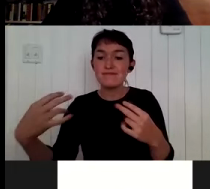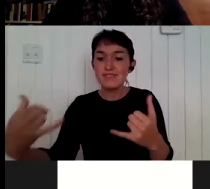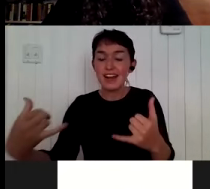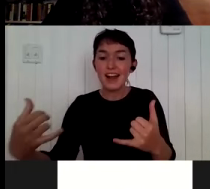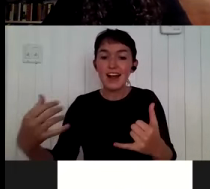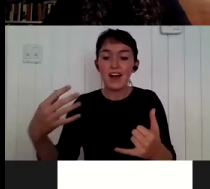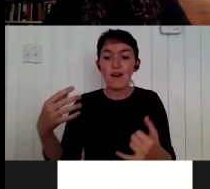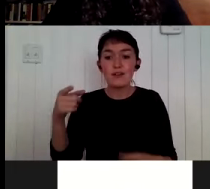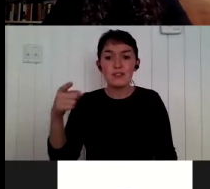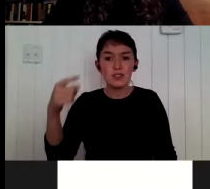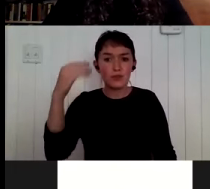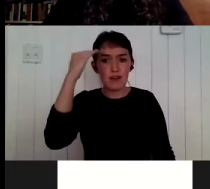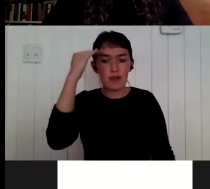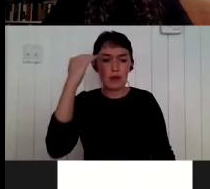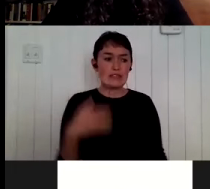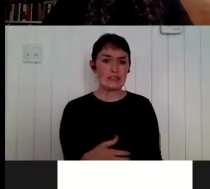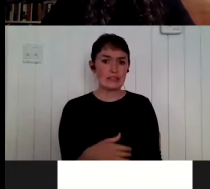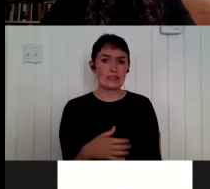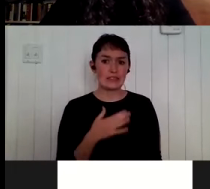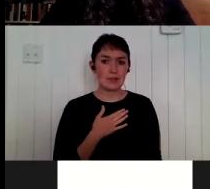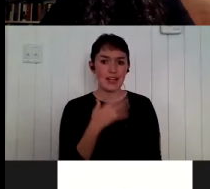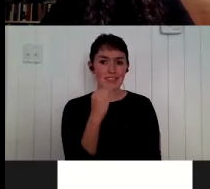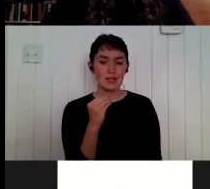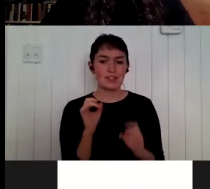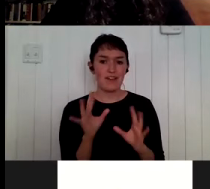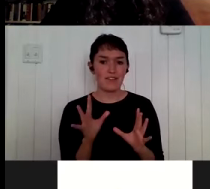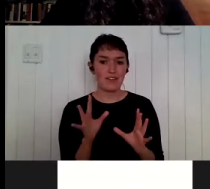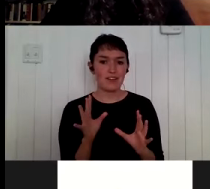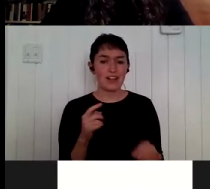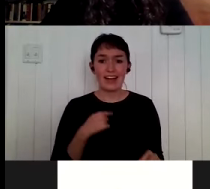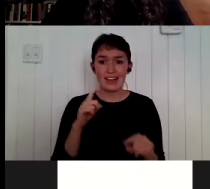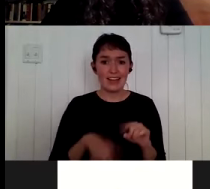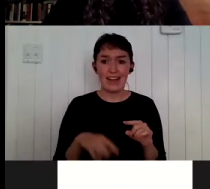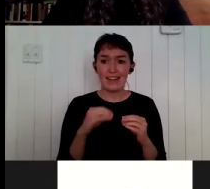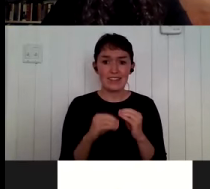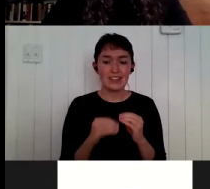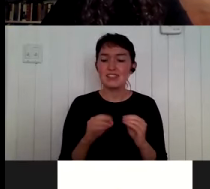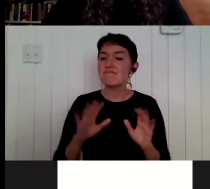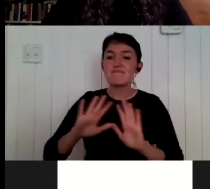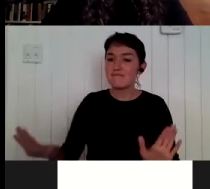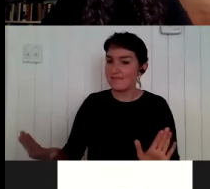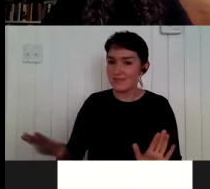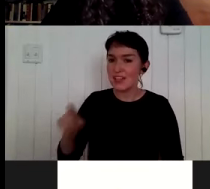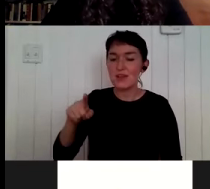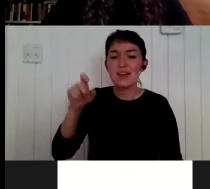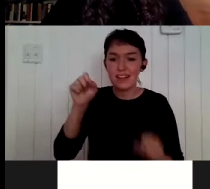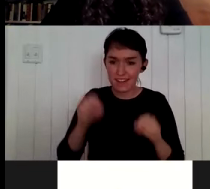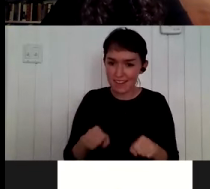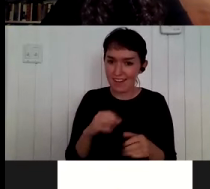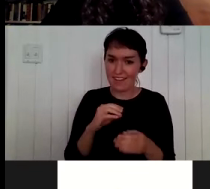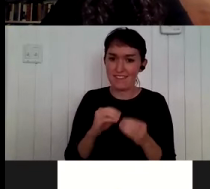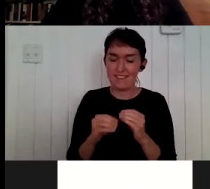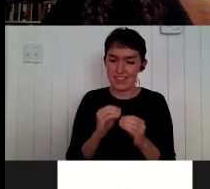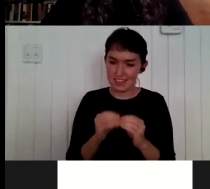is terrible, what am I gonna do? I can't turn it around. Like, you can turn it around. There's ways to fix it, and there's restorative benefits to it